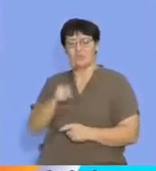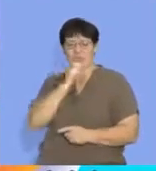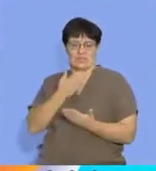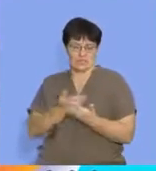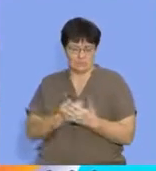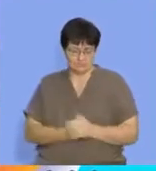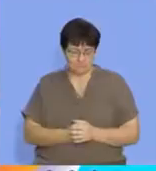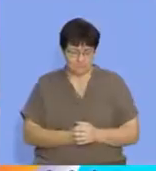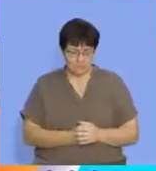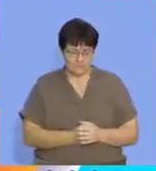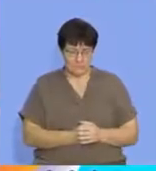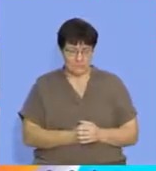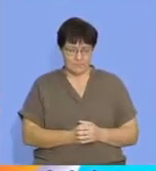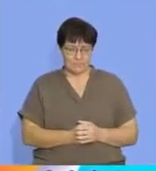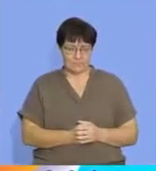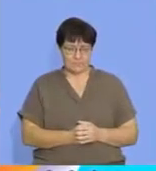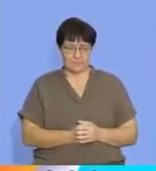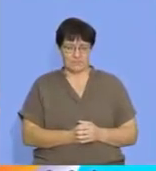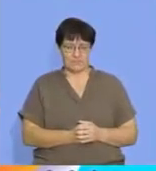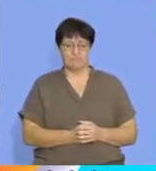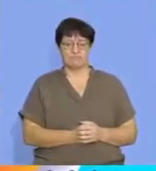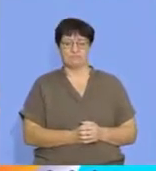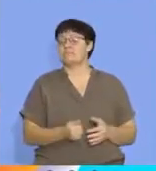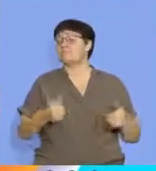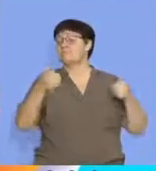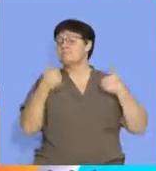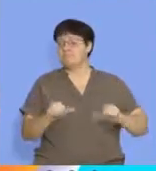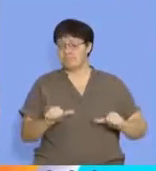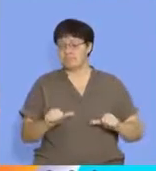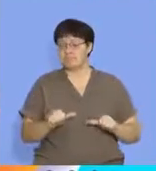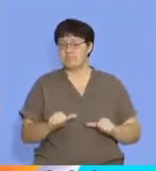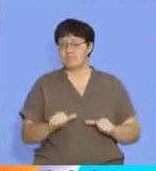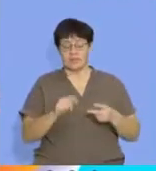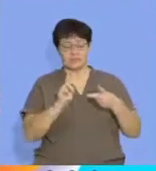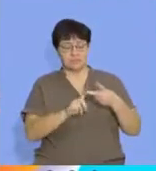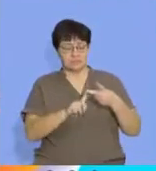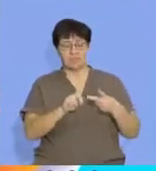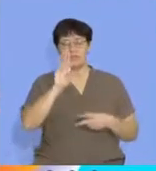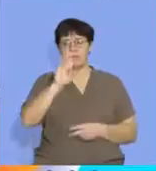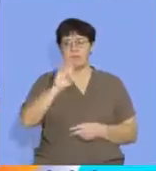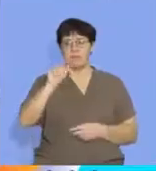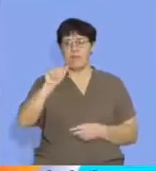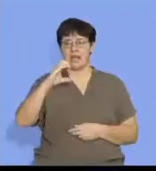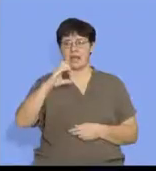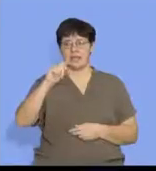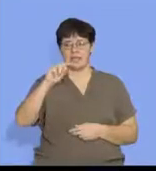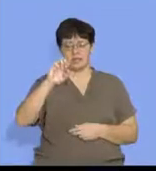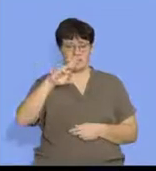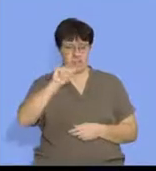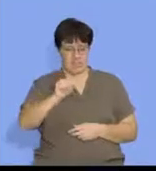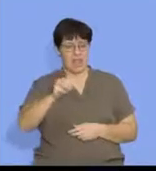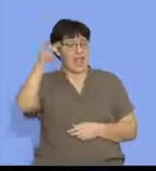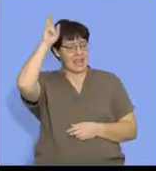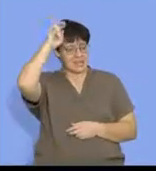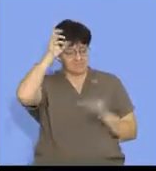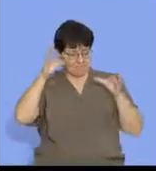those different questions. Right, our next microorganism was bacteria. They do belong